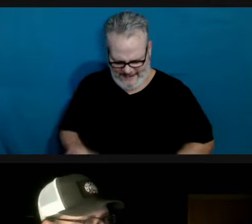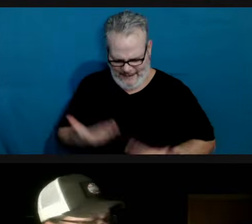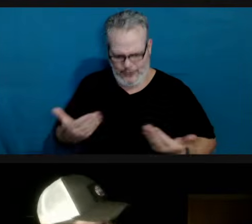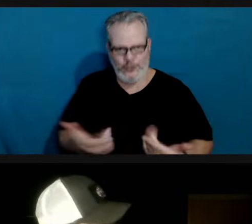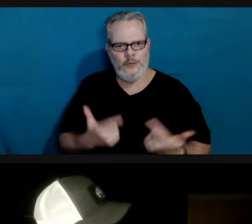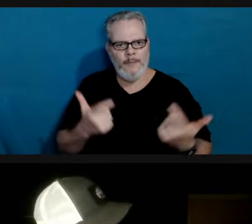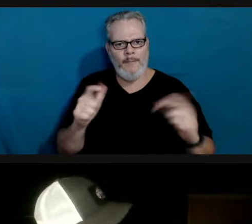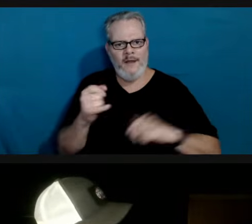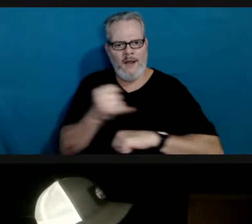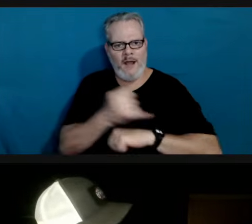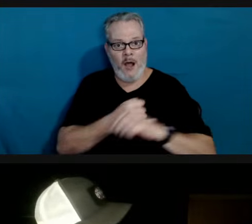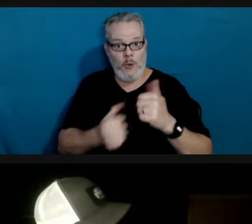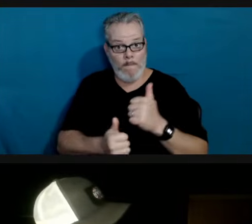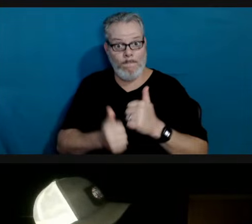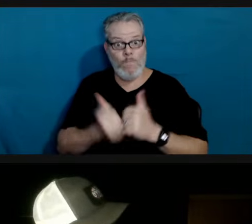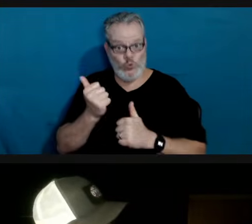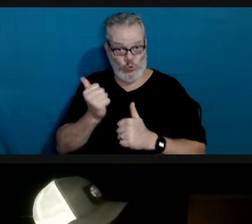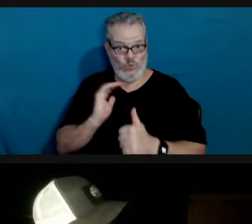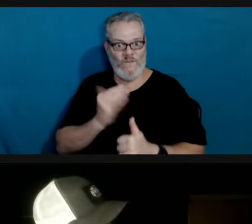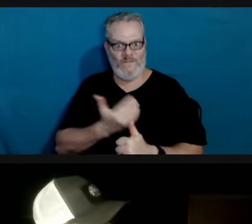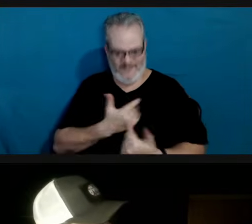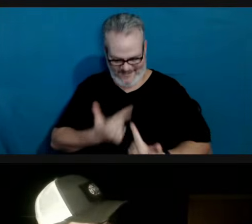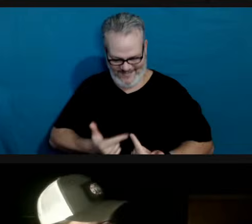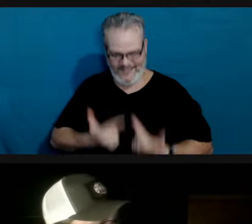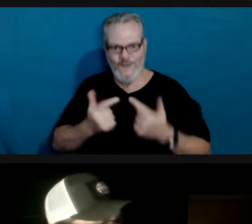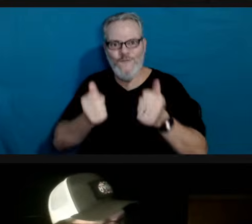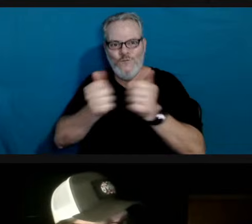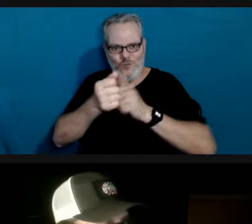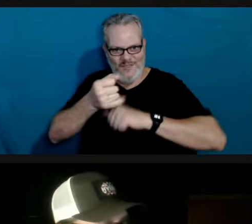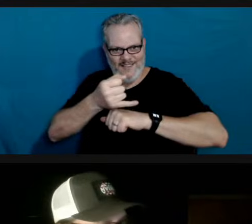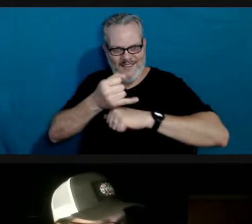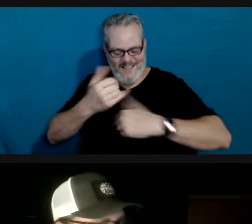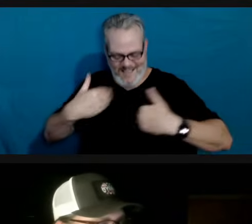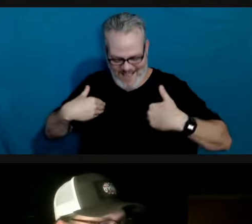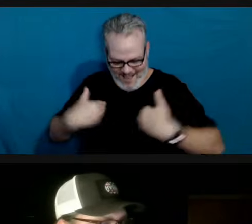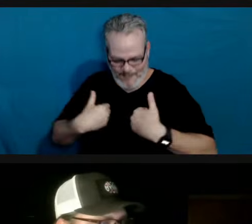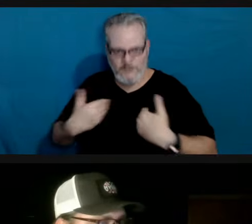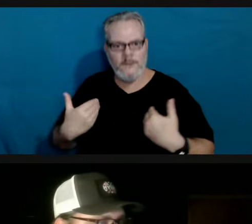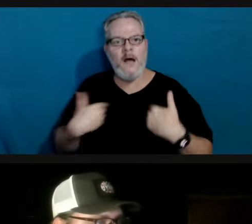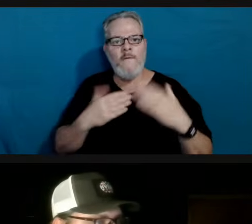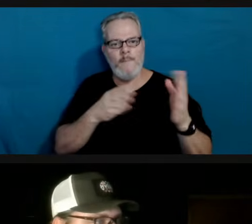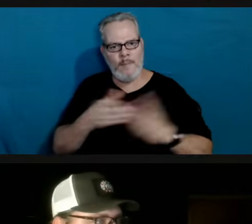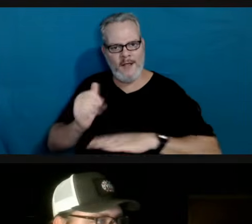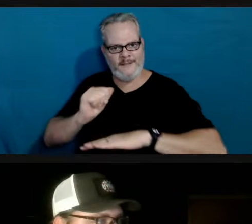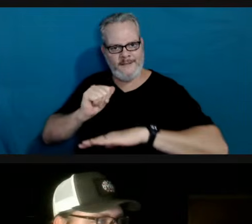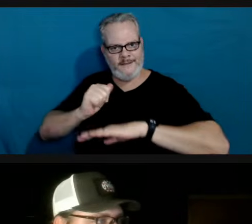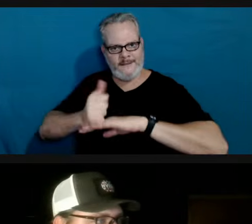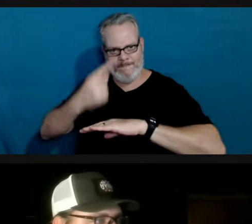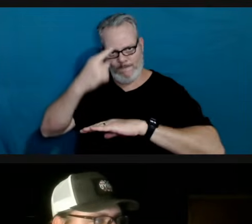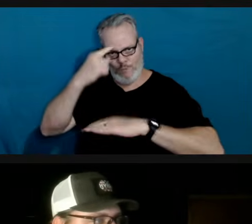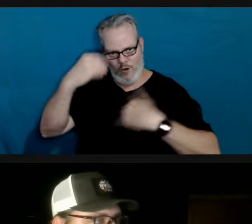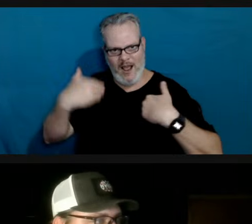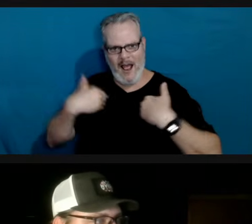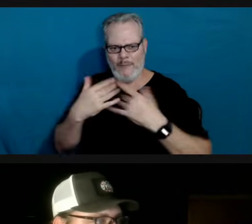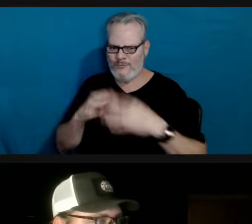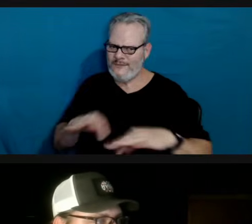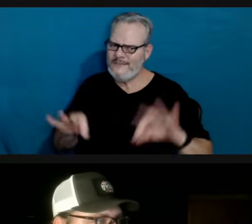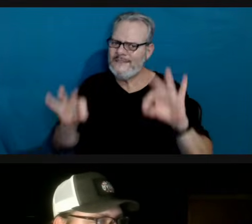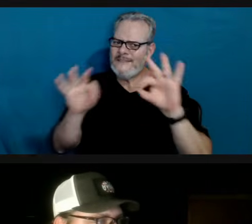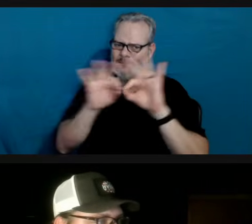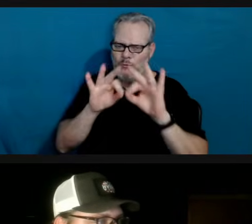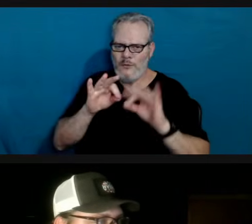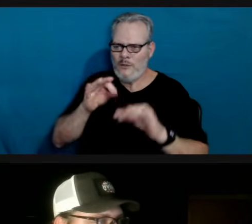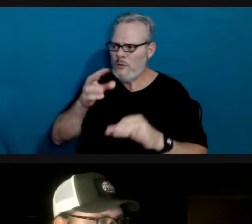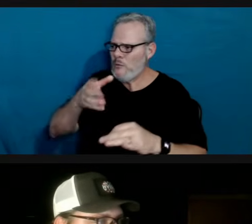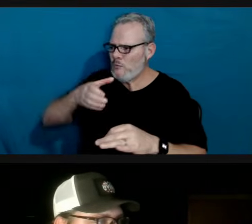all live with animals here. So having a plan in place for your animals is also important. Drinking water,